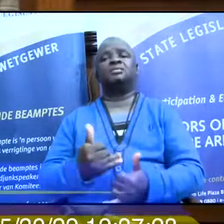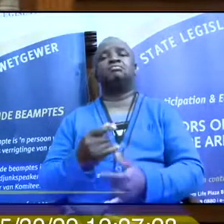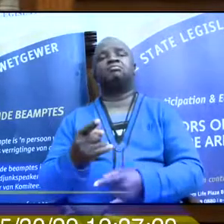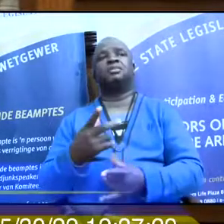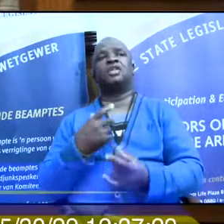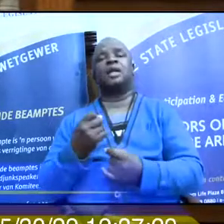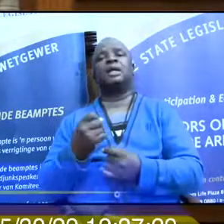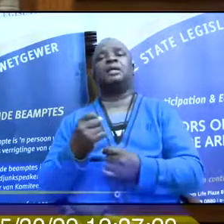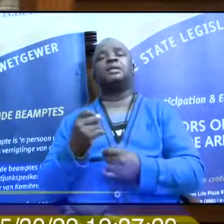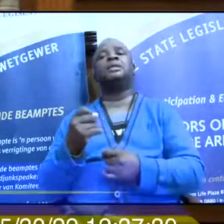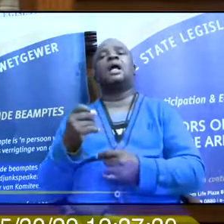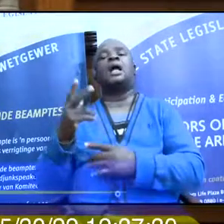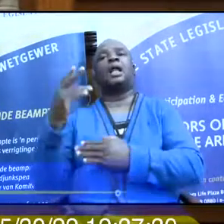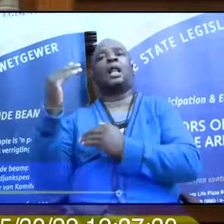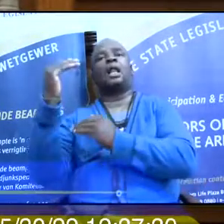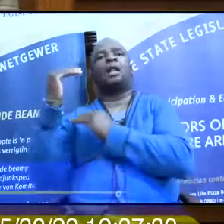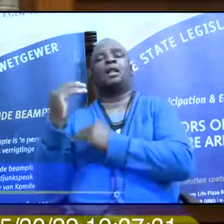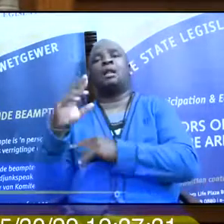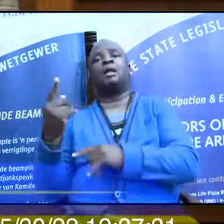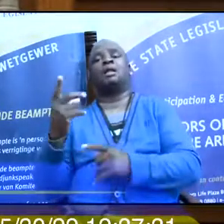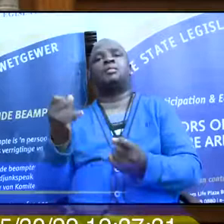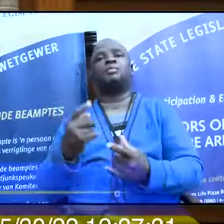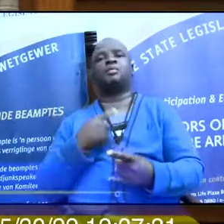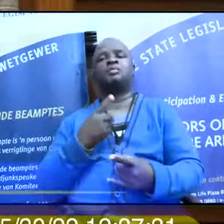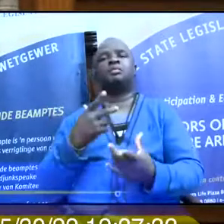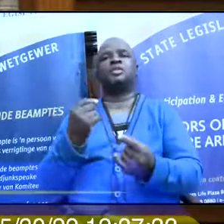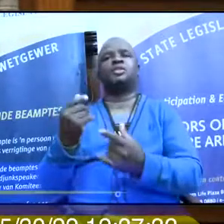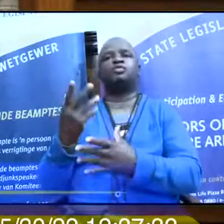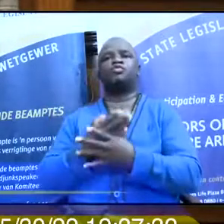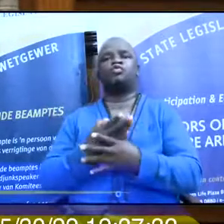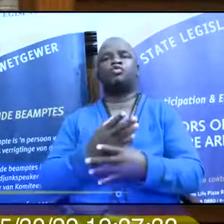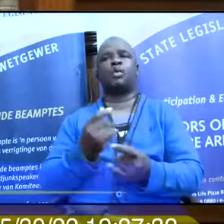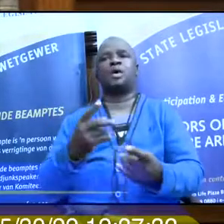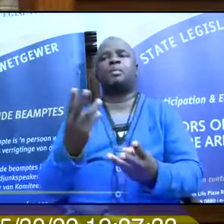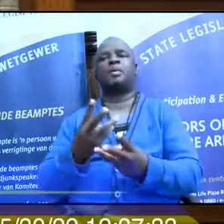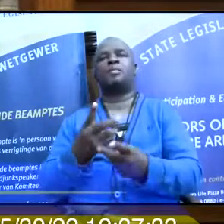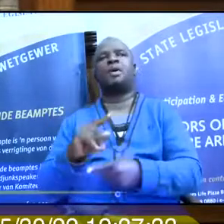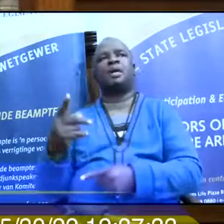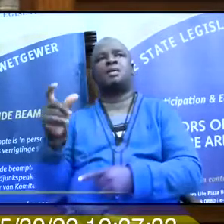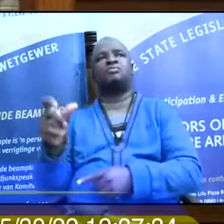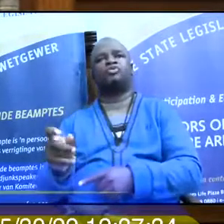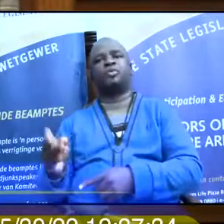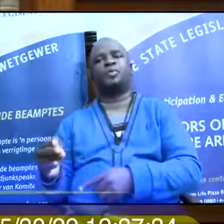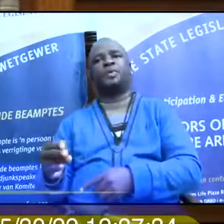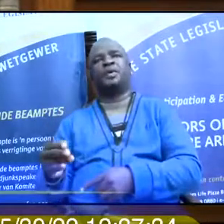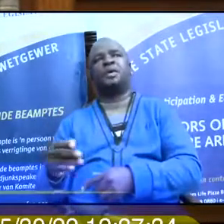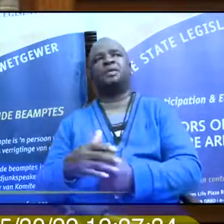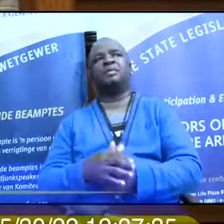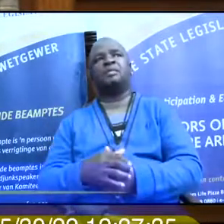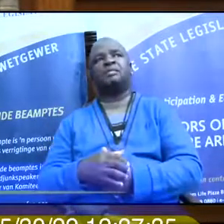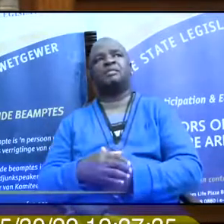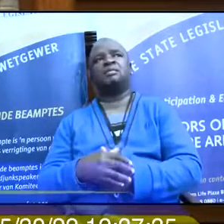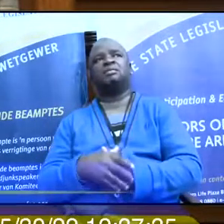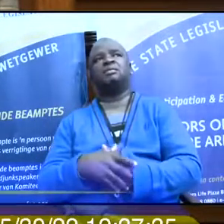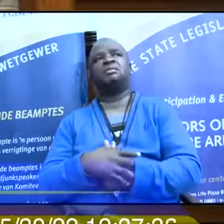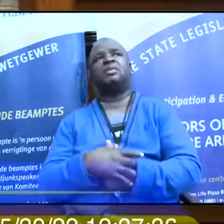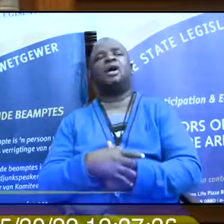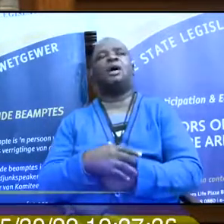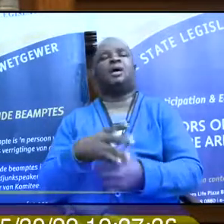employees because they are now compelled to perform duties of another person who's not within the structure or who's in